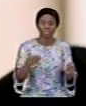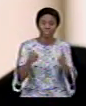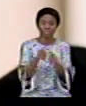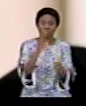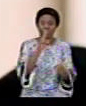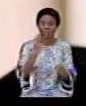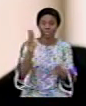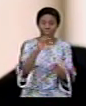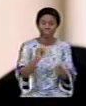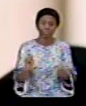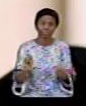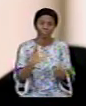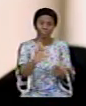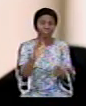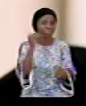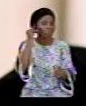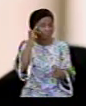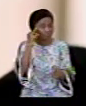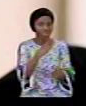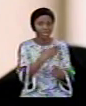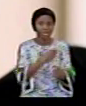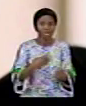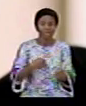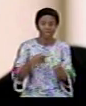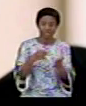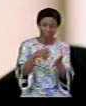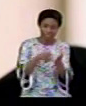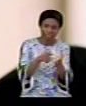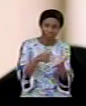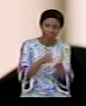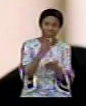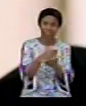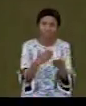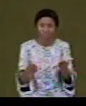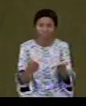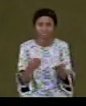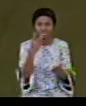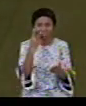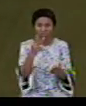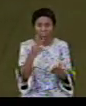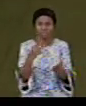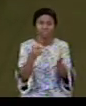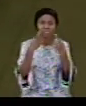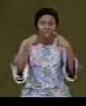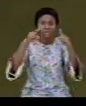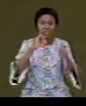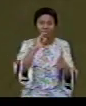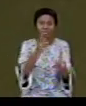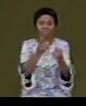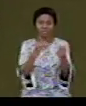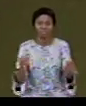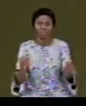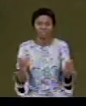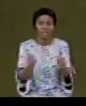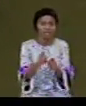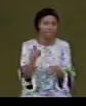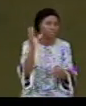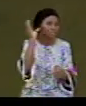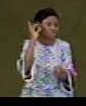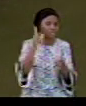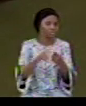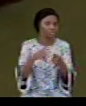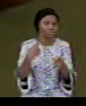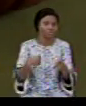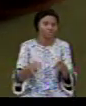use iPad, and as you are checking up some things on the internet, advertisement is coming. As you listen to the radio, somebody is advertising